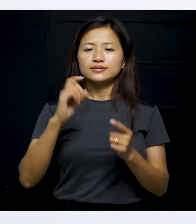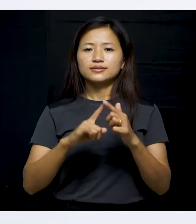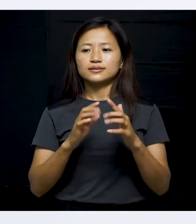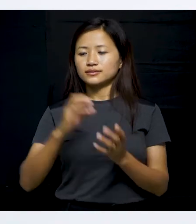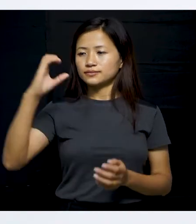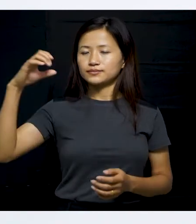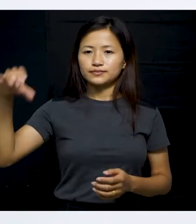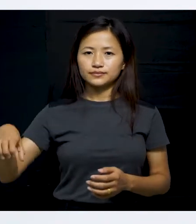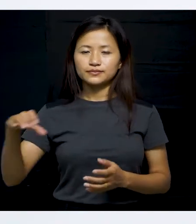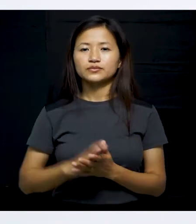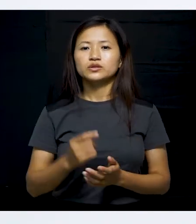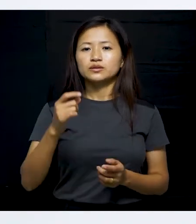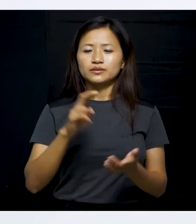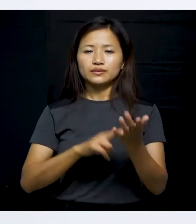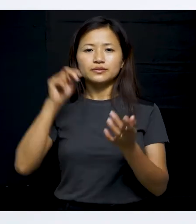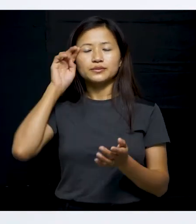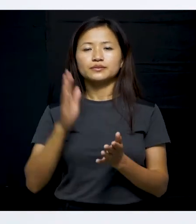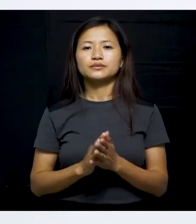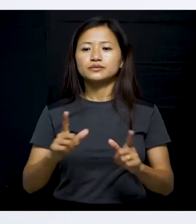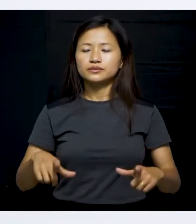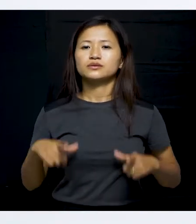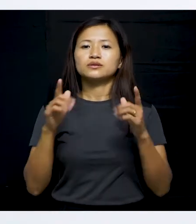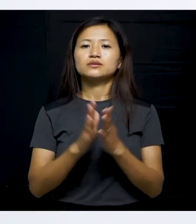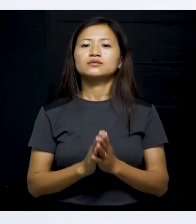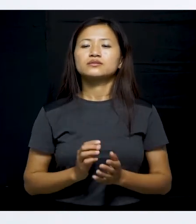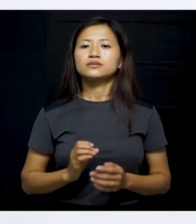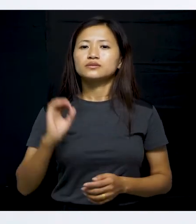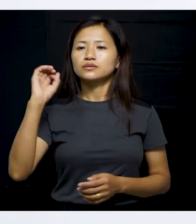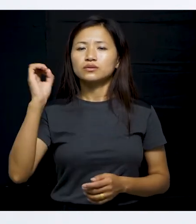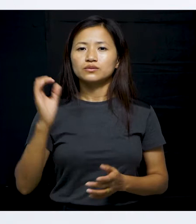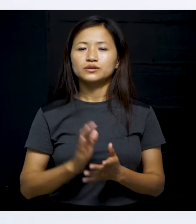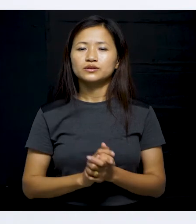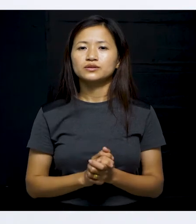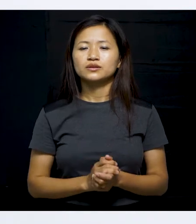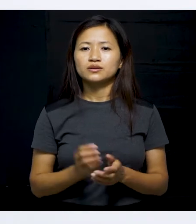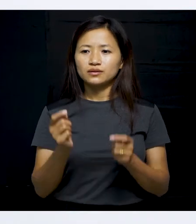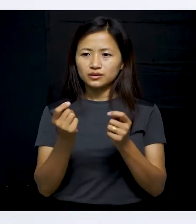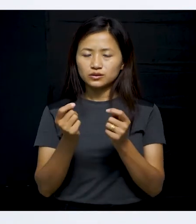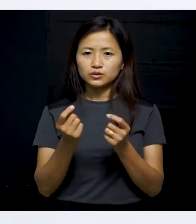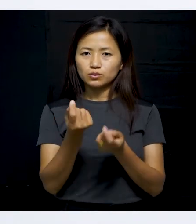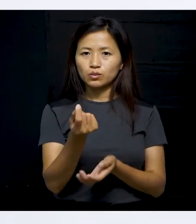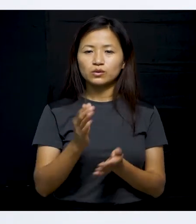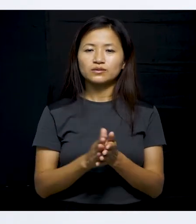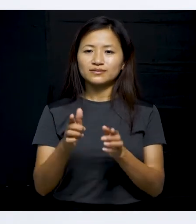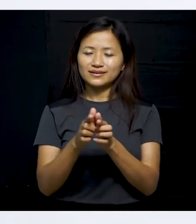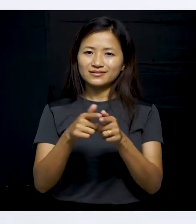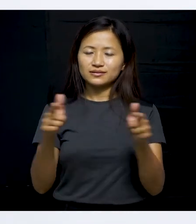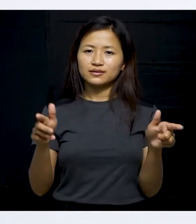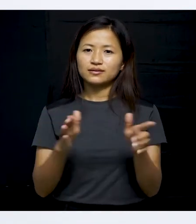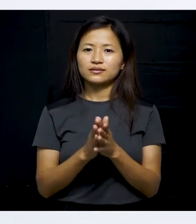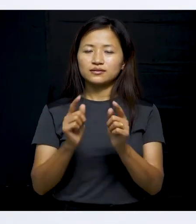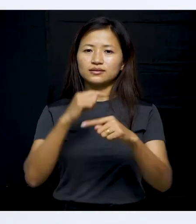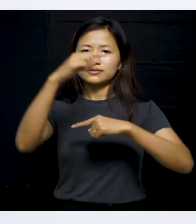few Naga people who live in the towns and cities, yet their occupation is a small scale industry. Like for